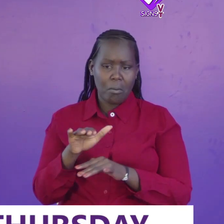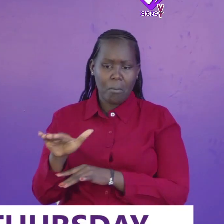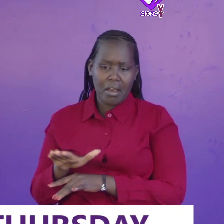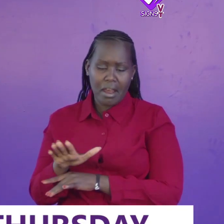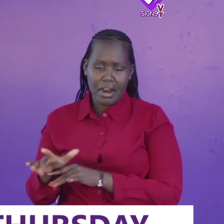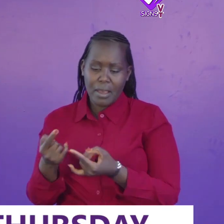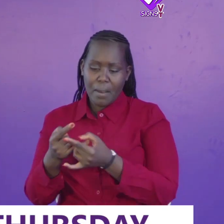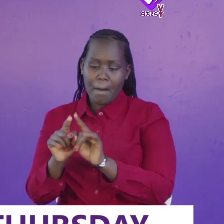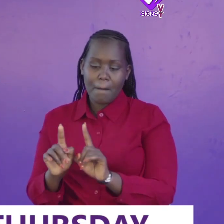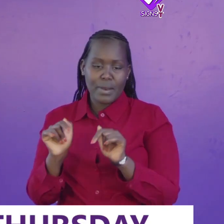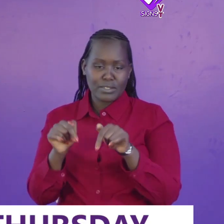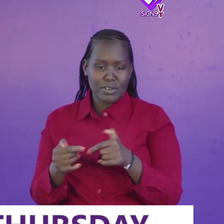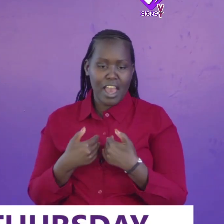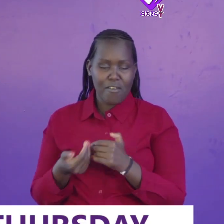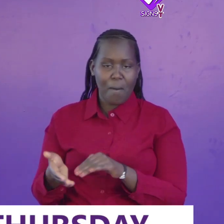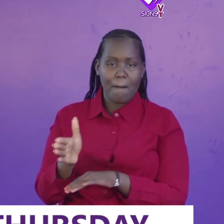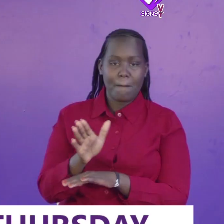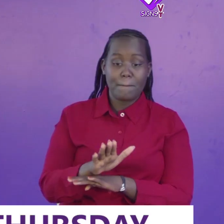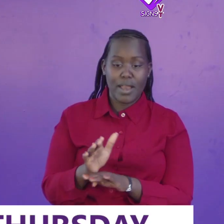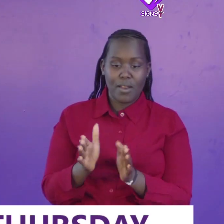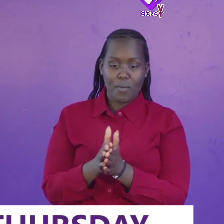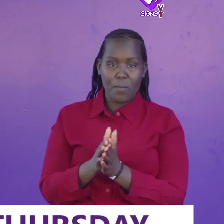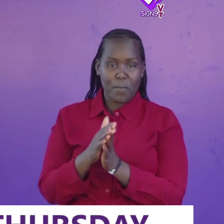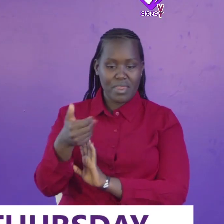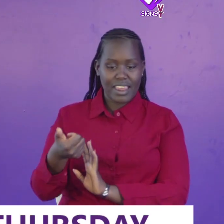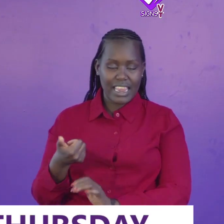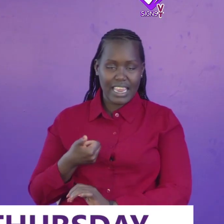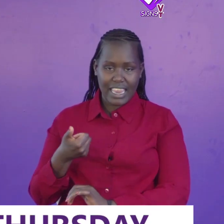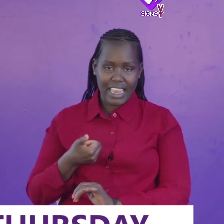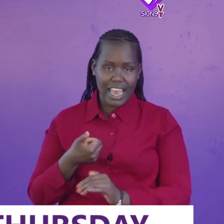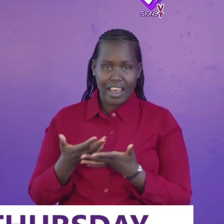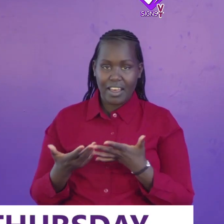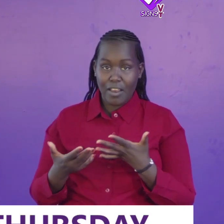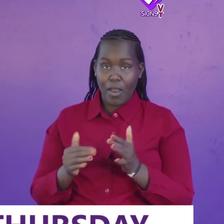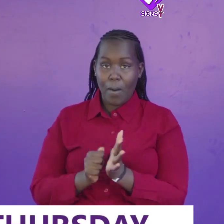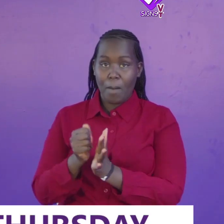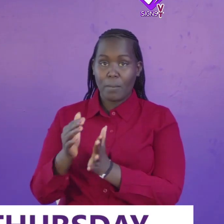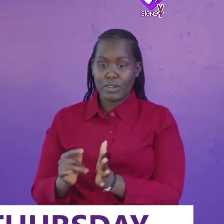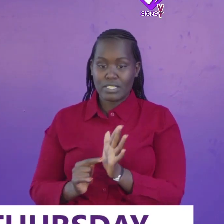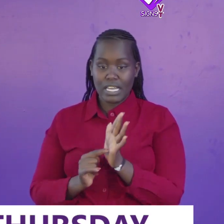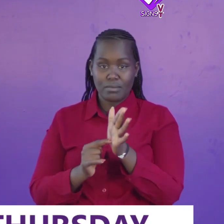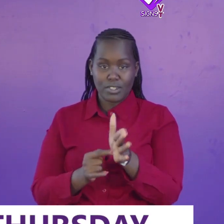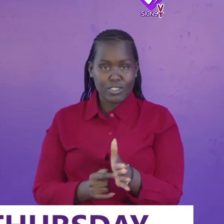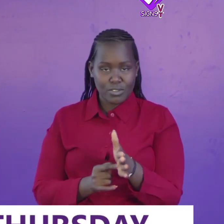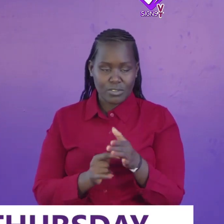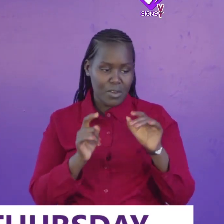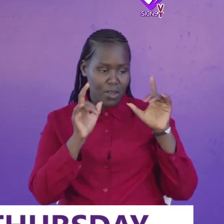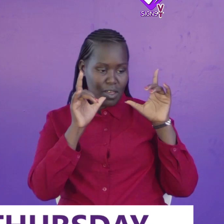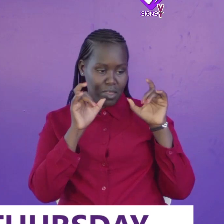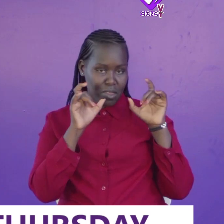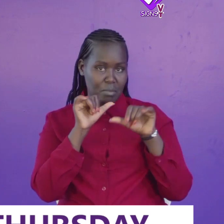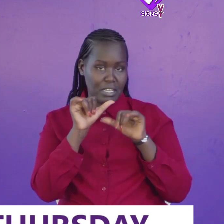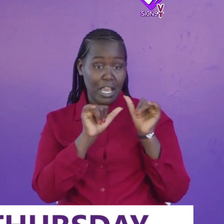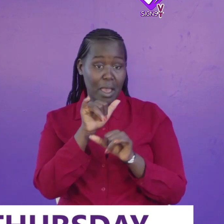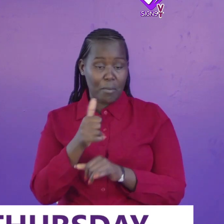Latona, lakini I am back with a very beautiful baby girl. I'm sure my producer ameonyesha ka snippet of the baby